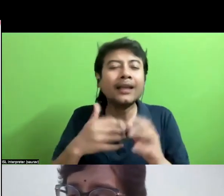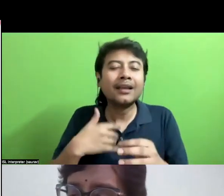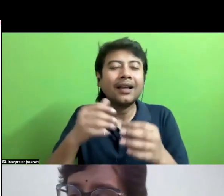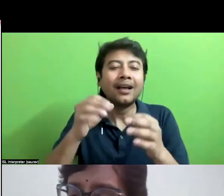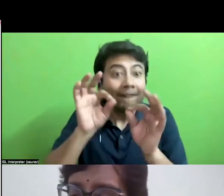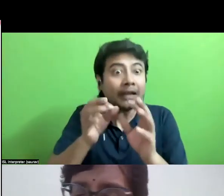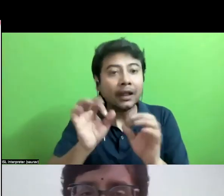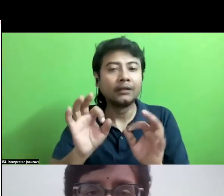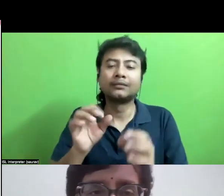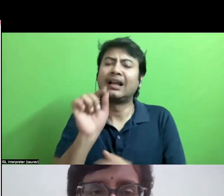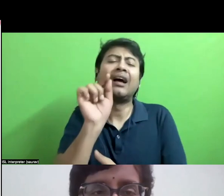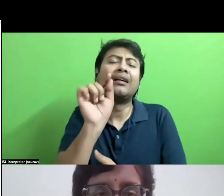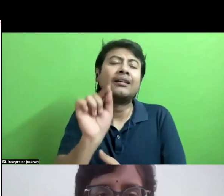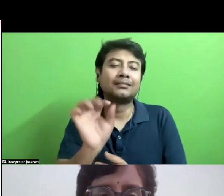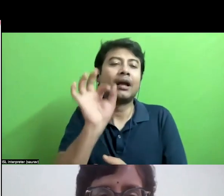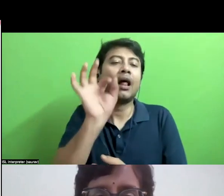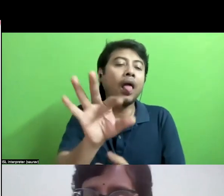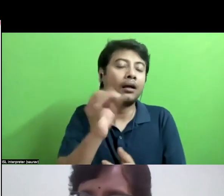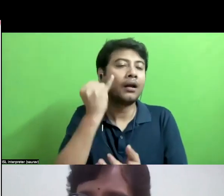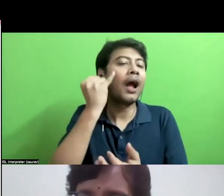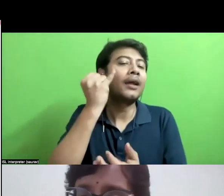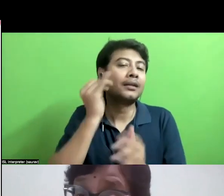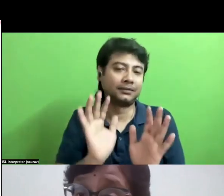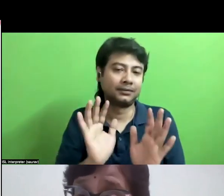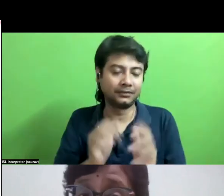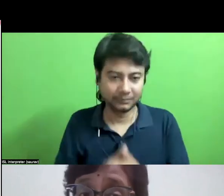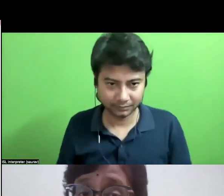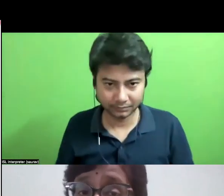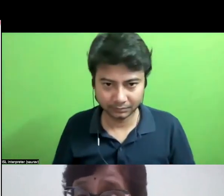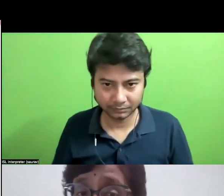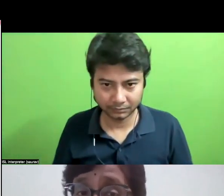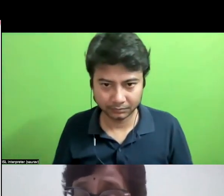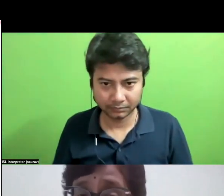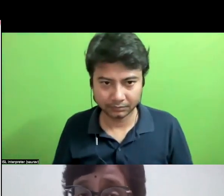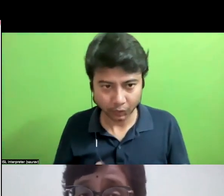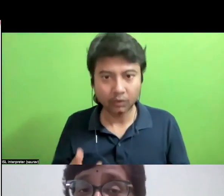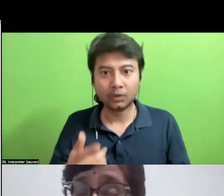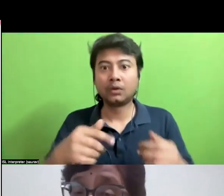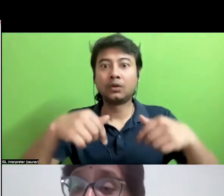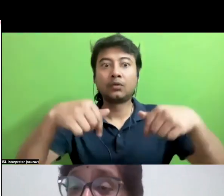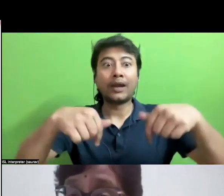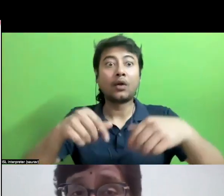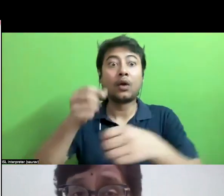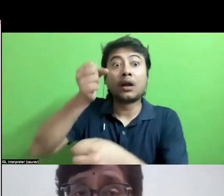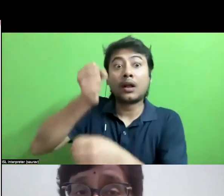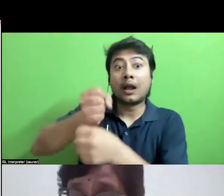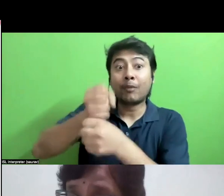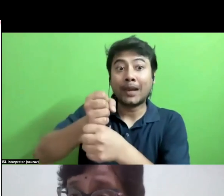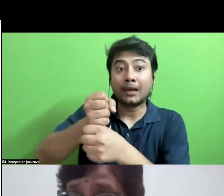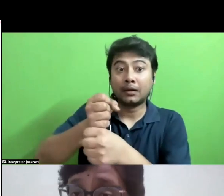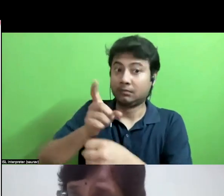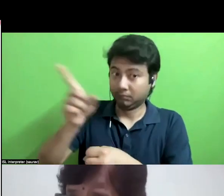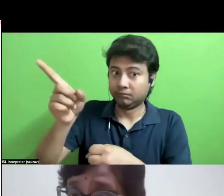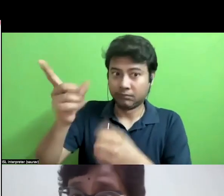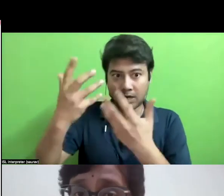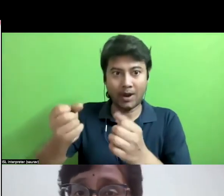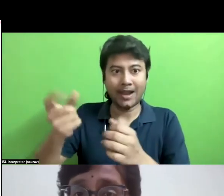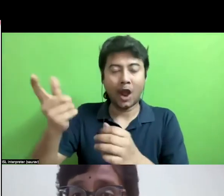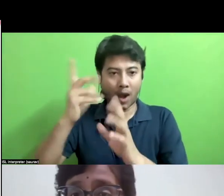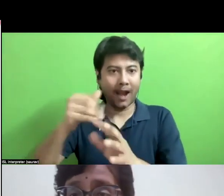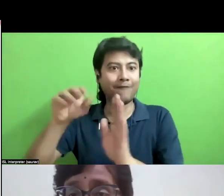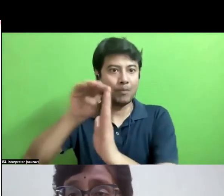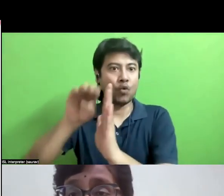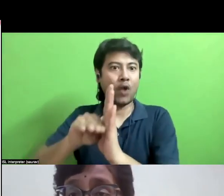feel is, for example, that, there's already a mission going on at the government, which is to eliminate sickle cell anemia. That is